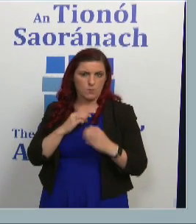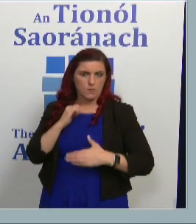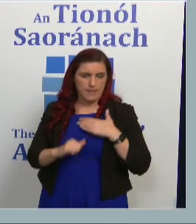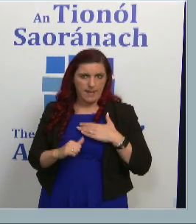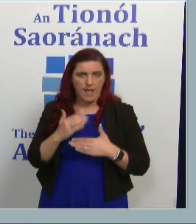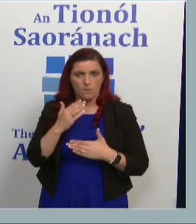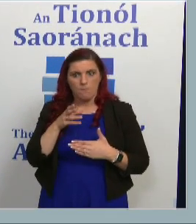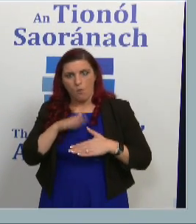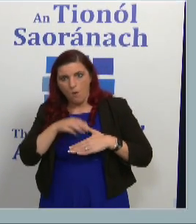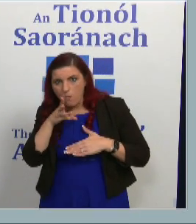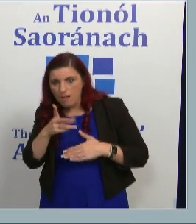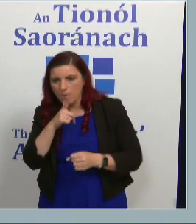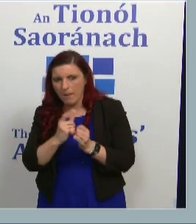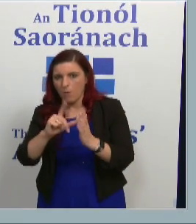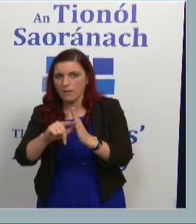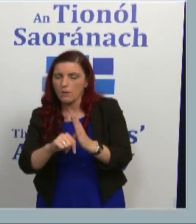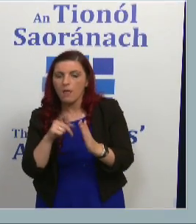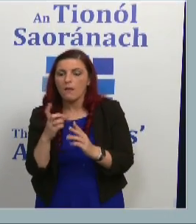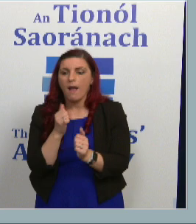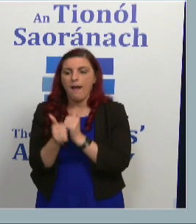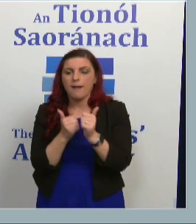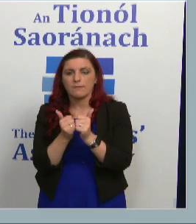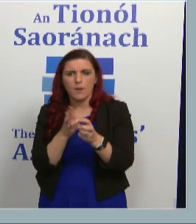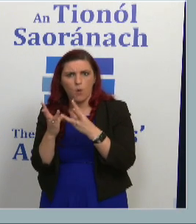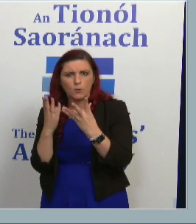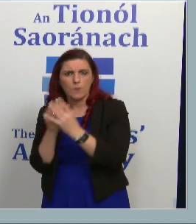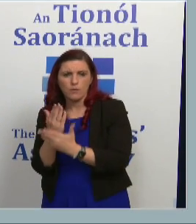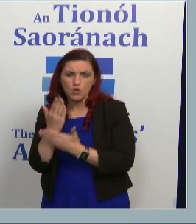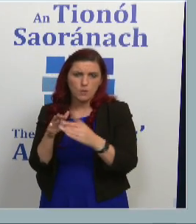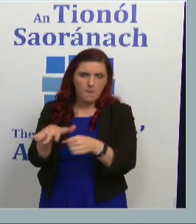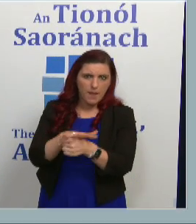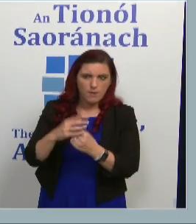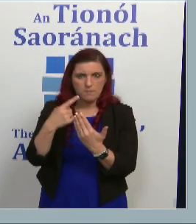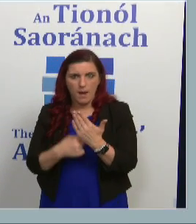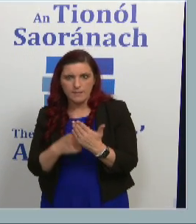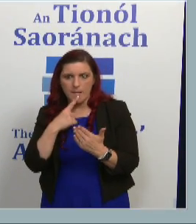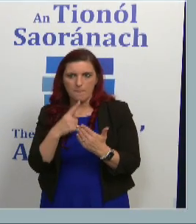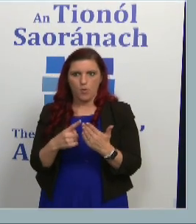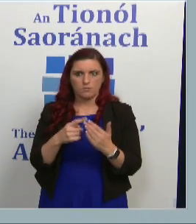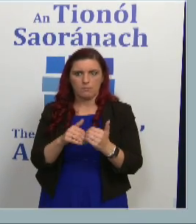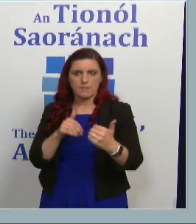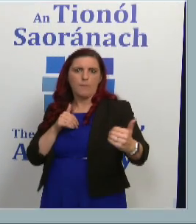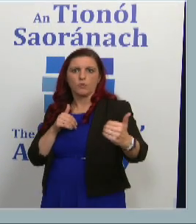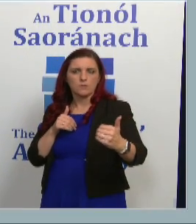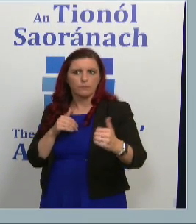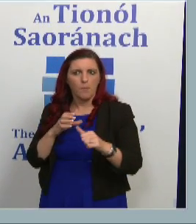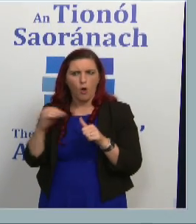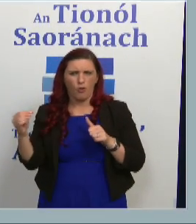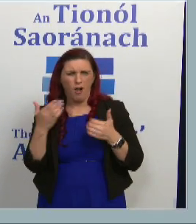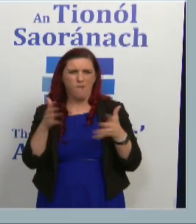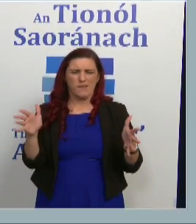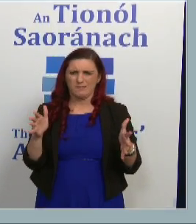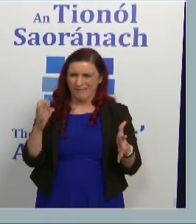unique problems. They're actively collaborating in some areas of policy, but they're removed from seemingly obvious areas of